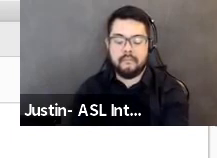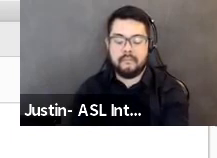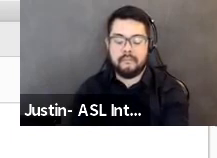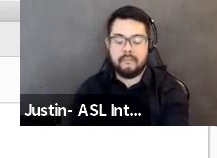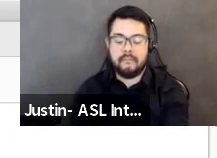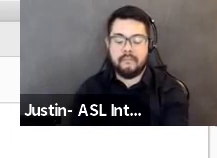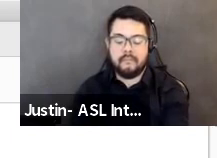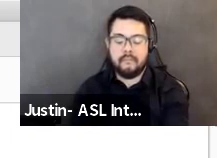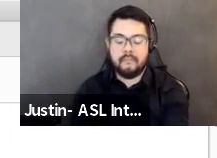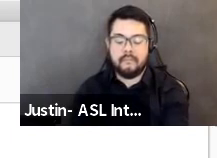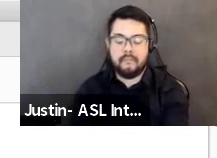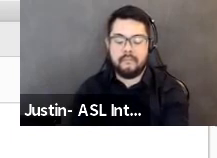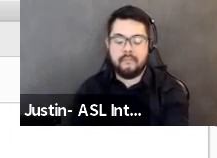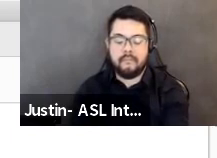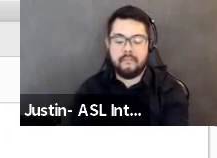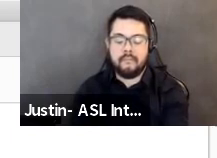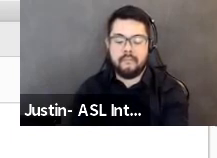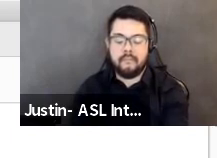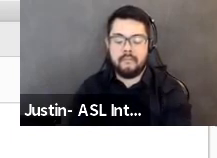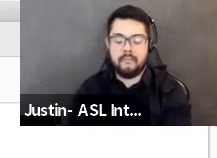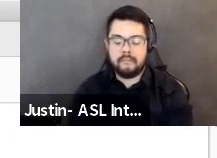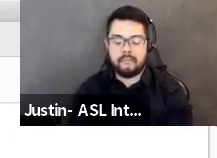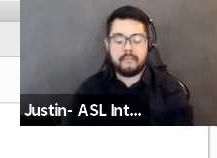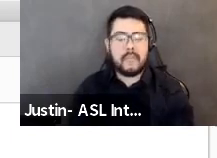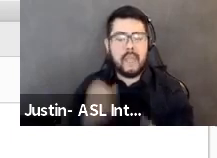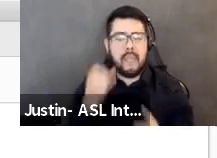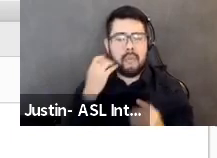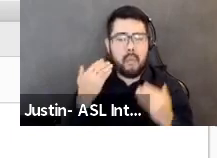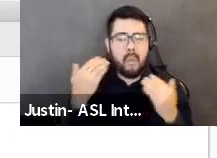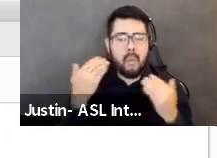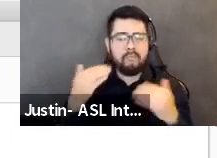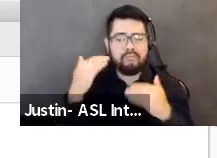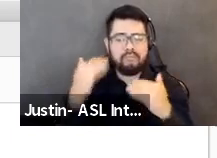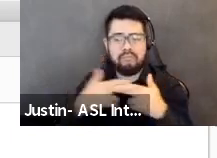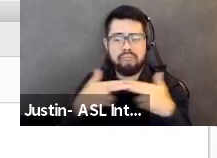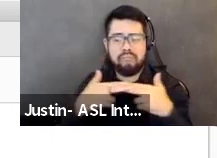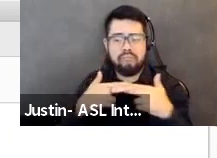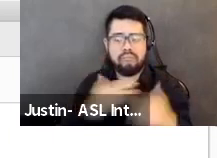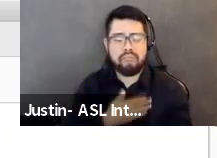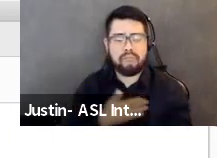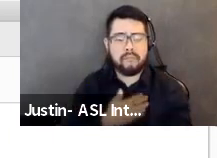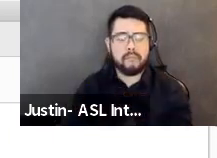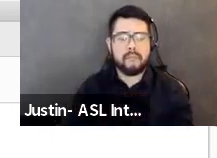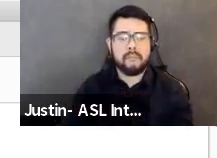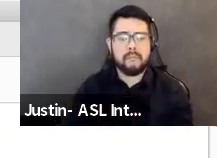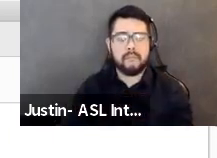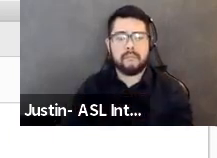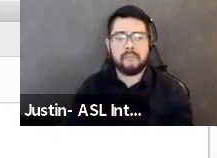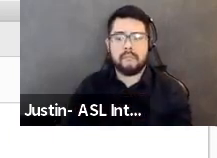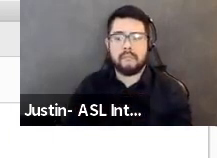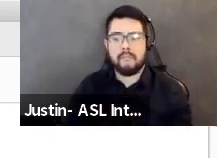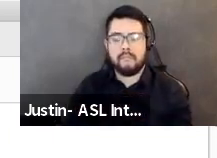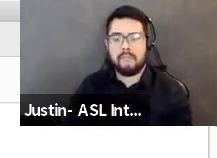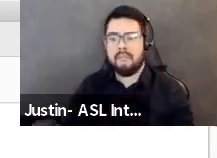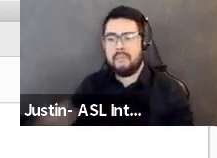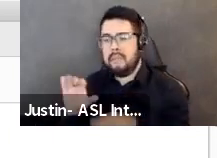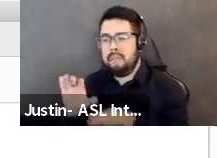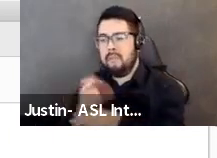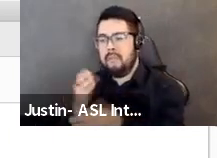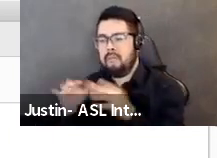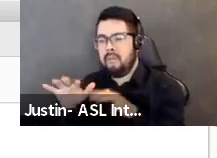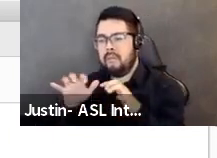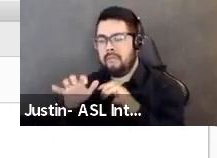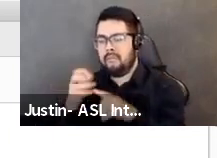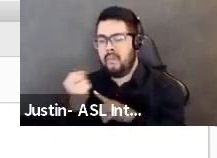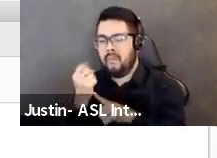slide if we can advance the slide please whether his um his computer may be frozen